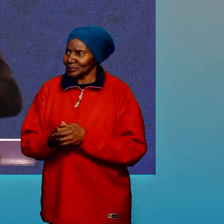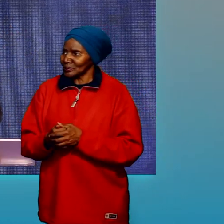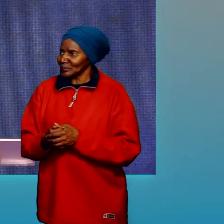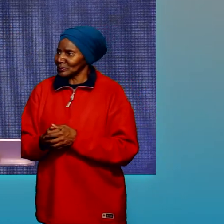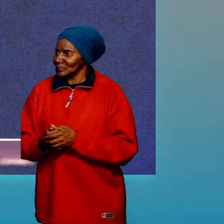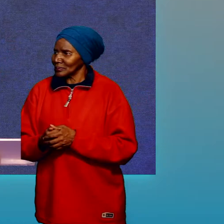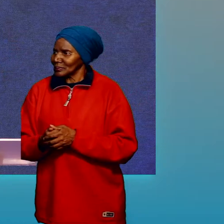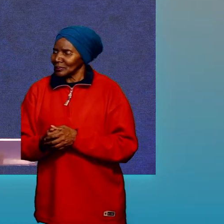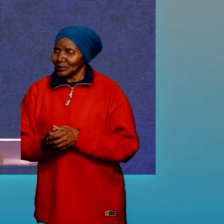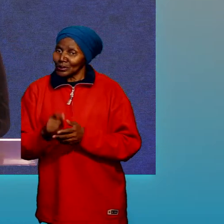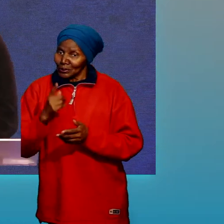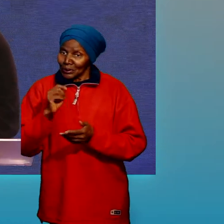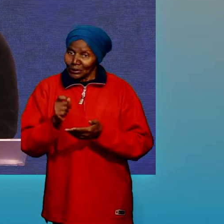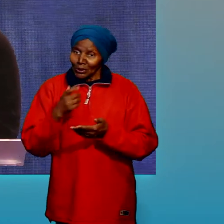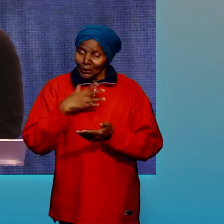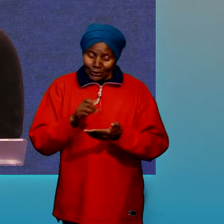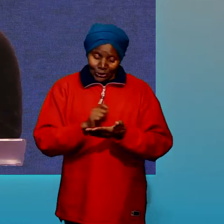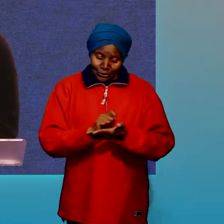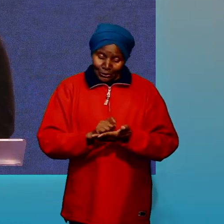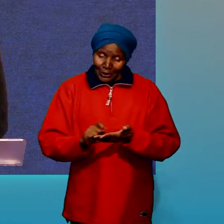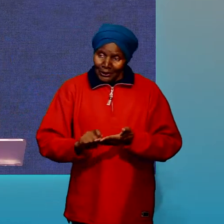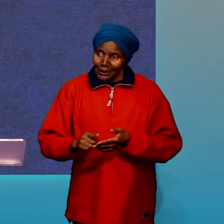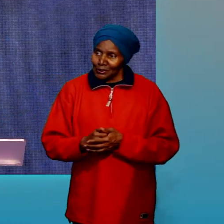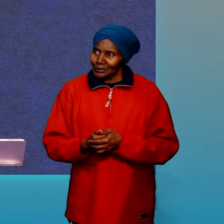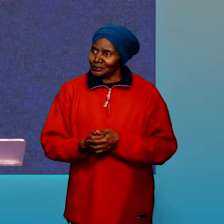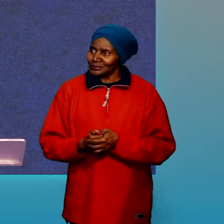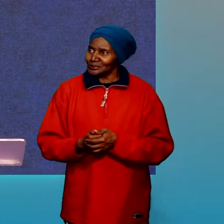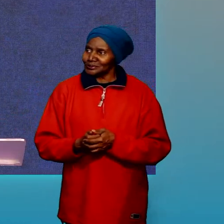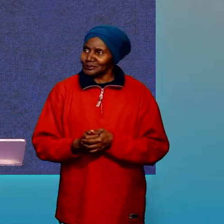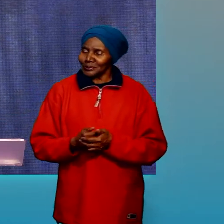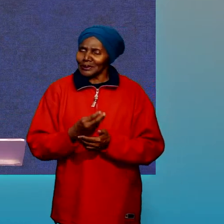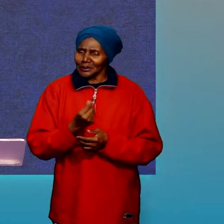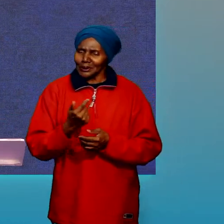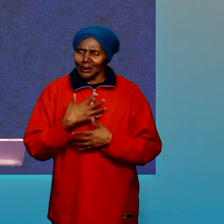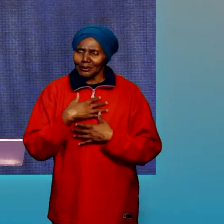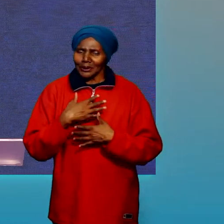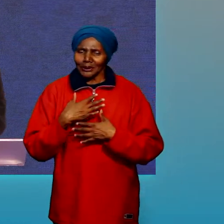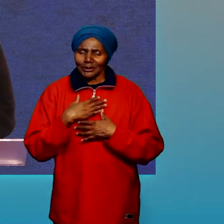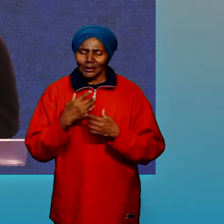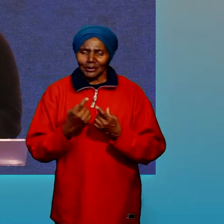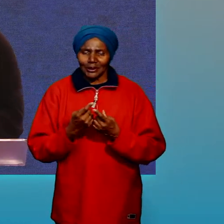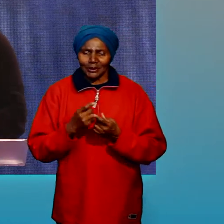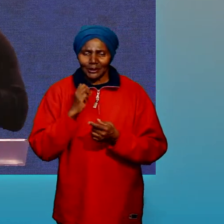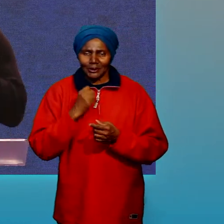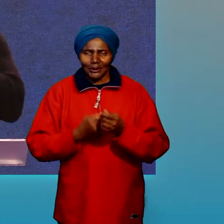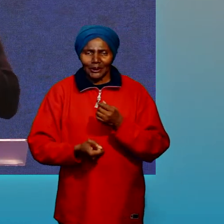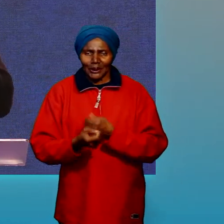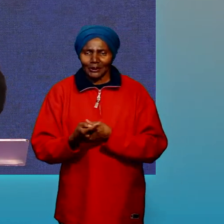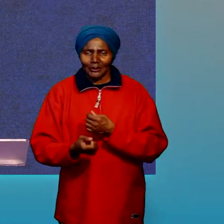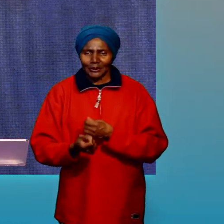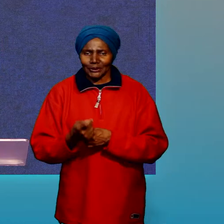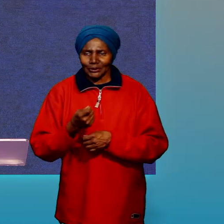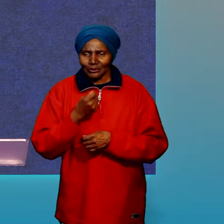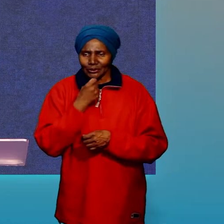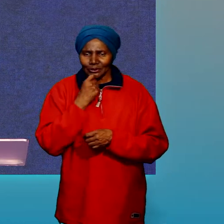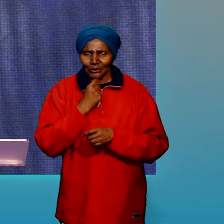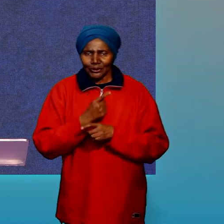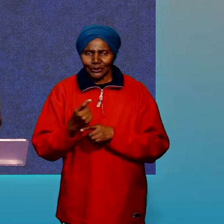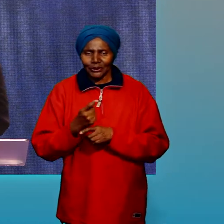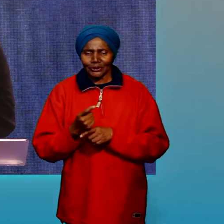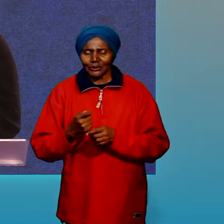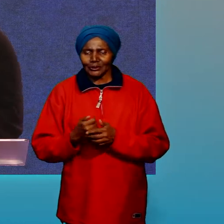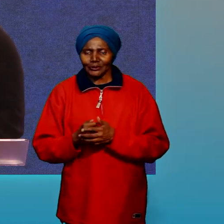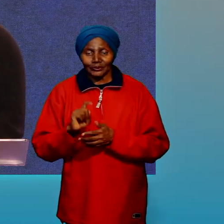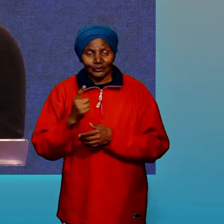some notes because there's some typical in KT. There's some amazing things that are going to take place in the next coming weeks. First of